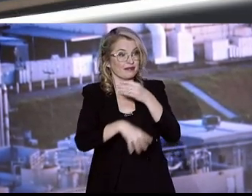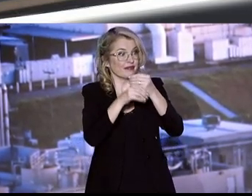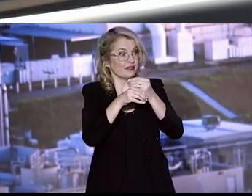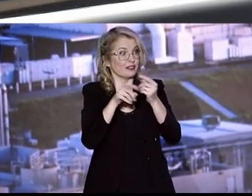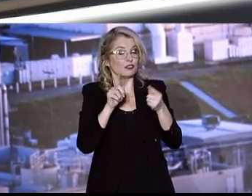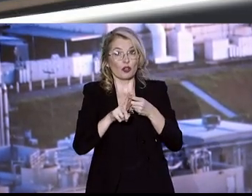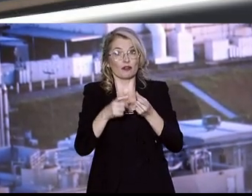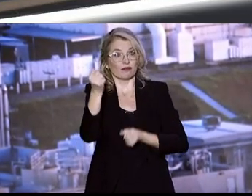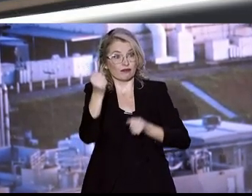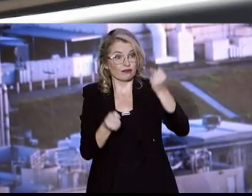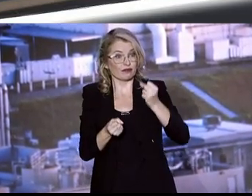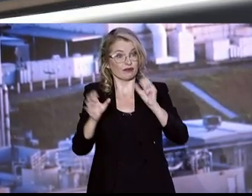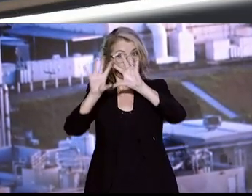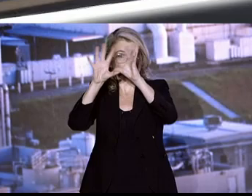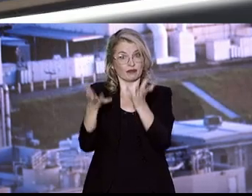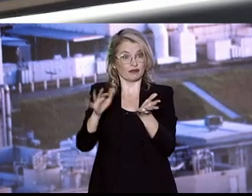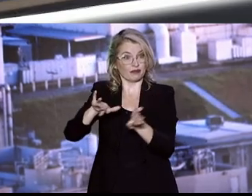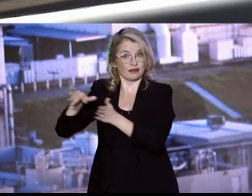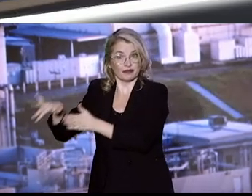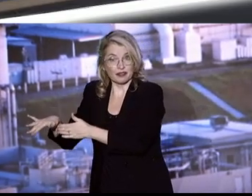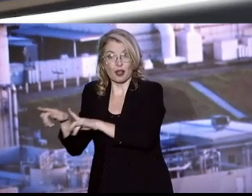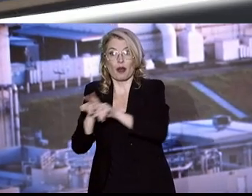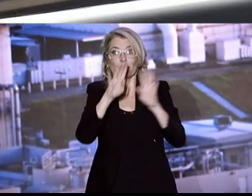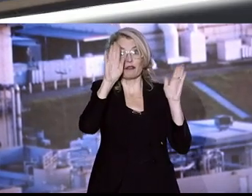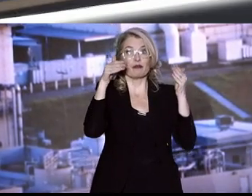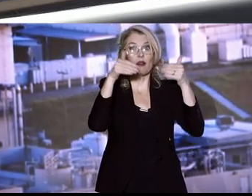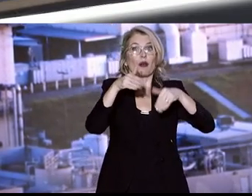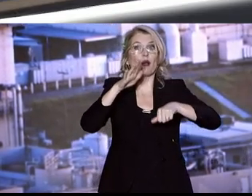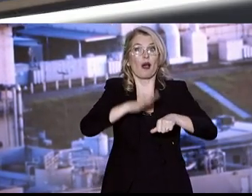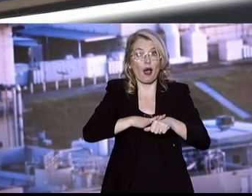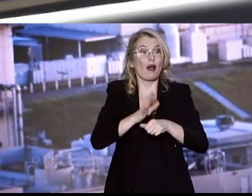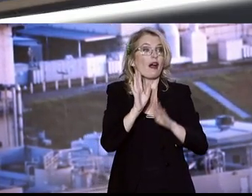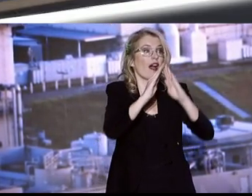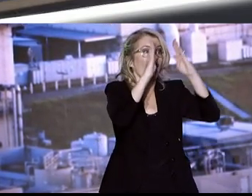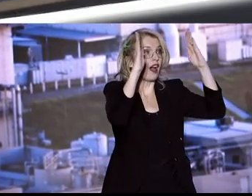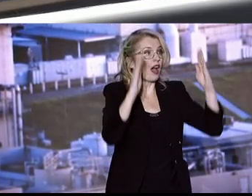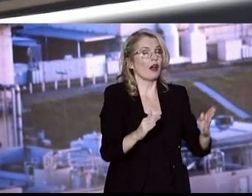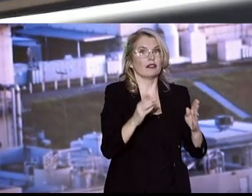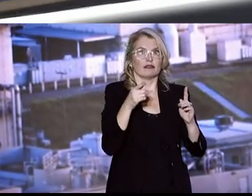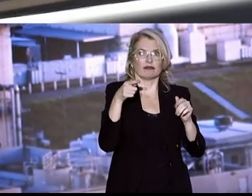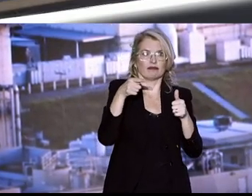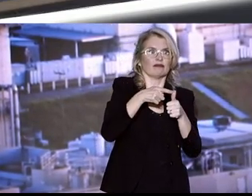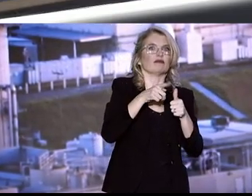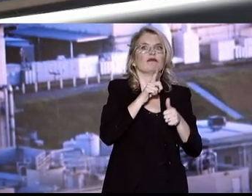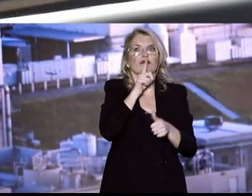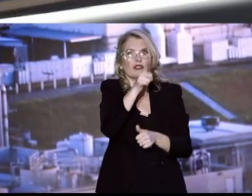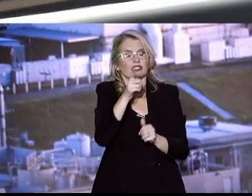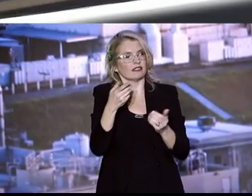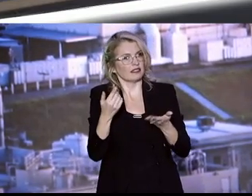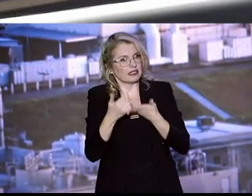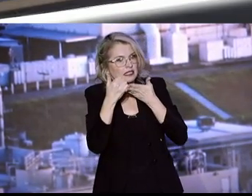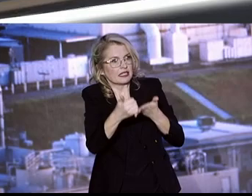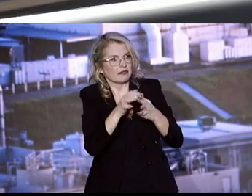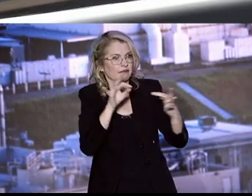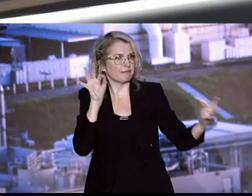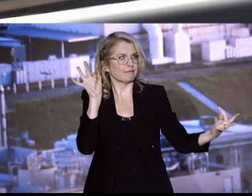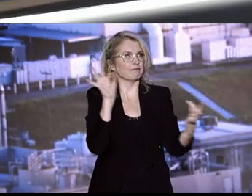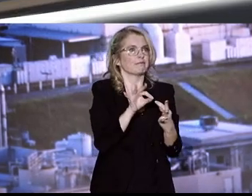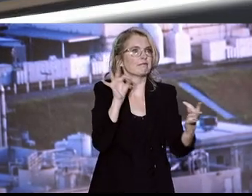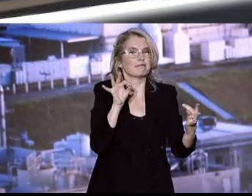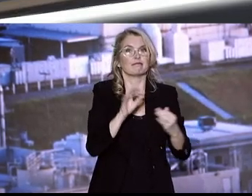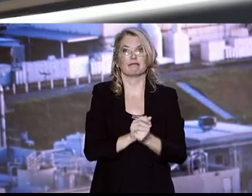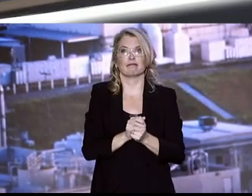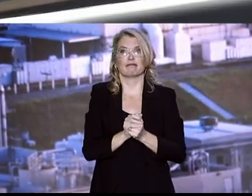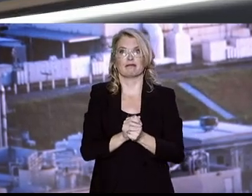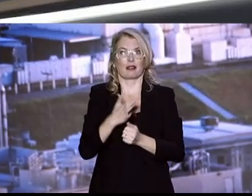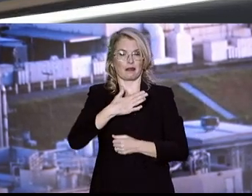In addition to the mobility sphere, we are focusing on the home as a major candidate for energy optimization. Now,